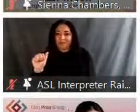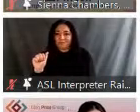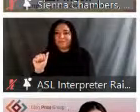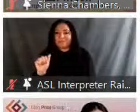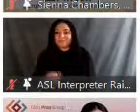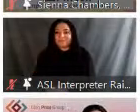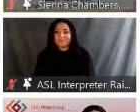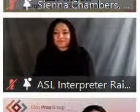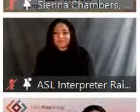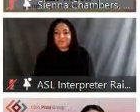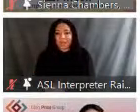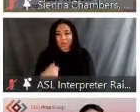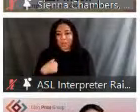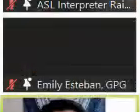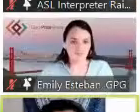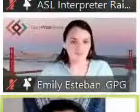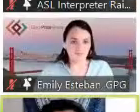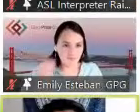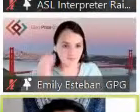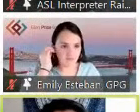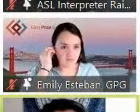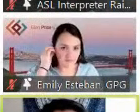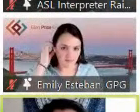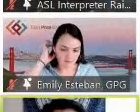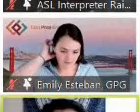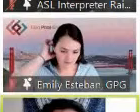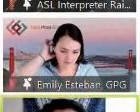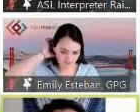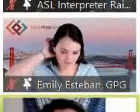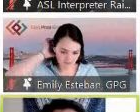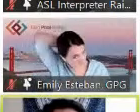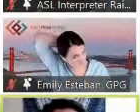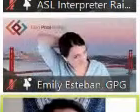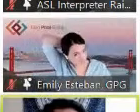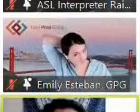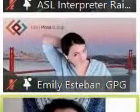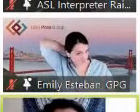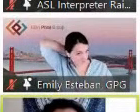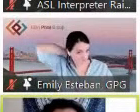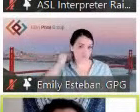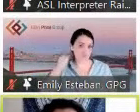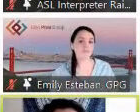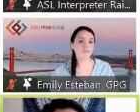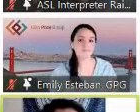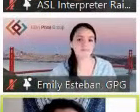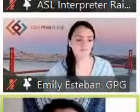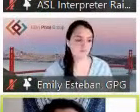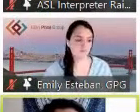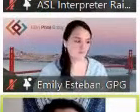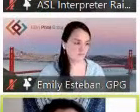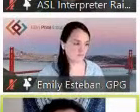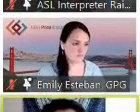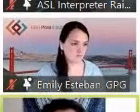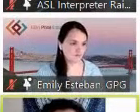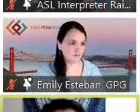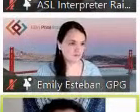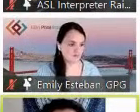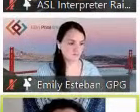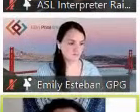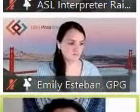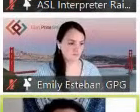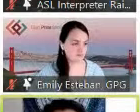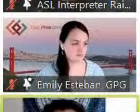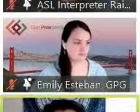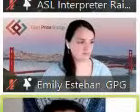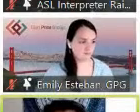one barrier that many families face, and it's the language barriers that, if the family